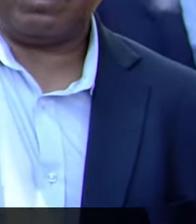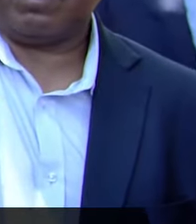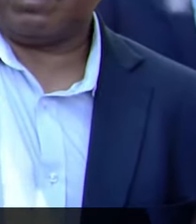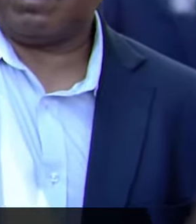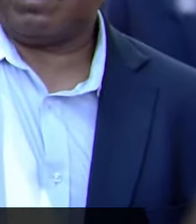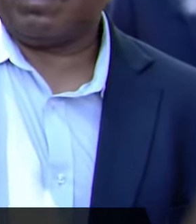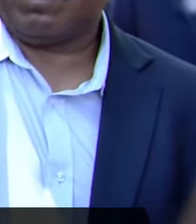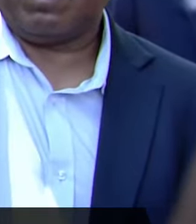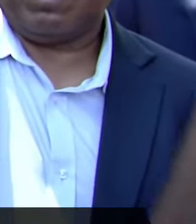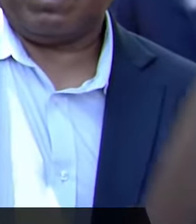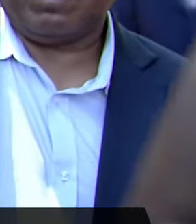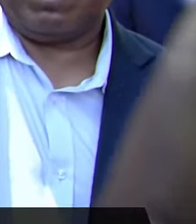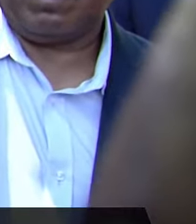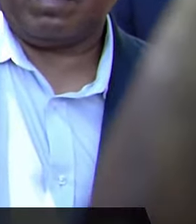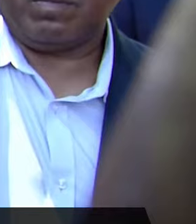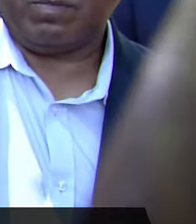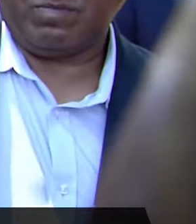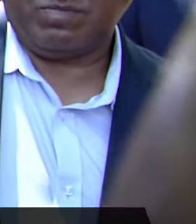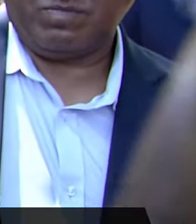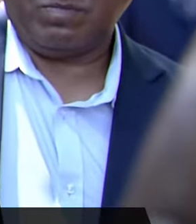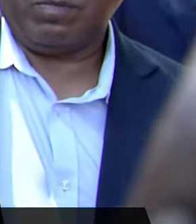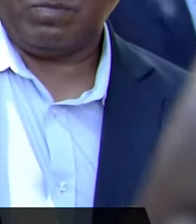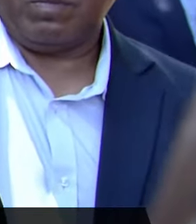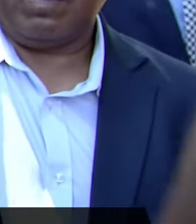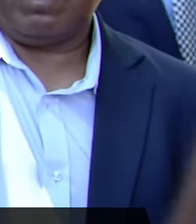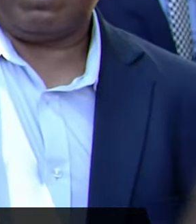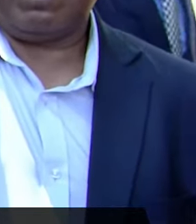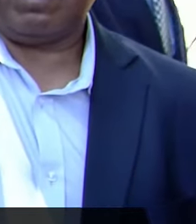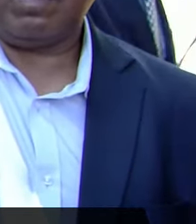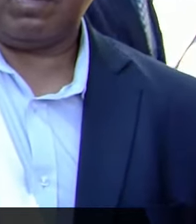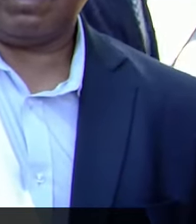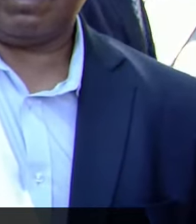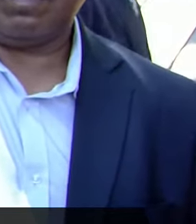we could see it coming, and stayed with